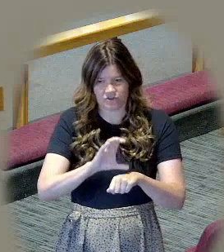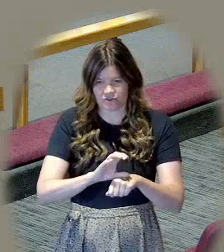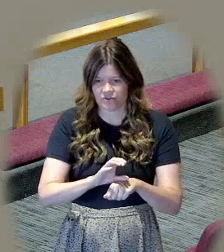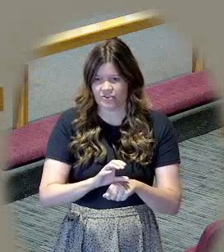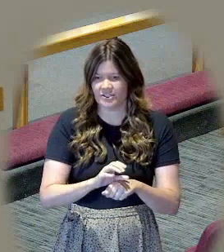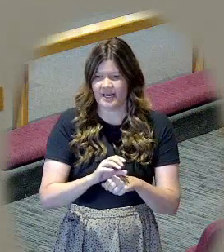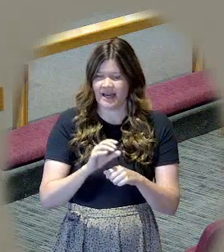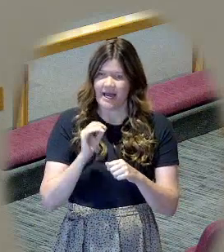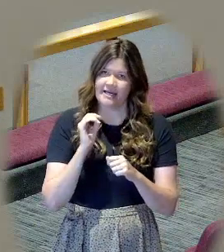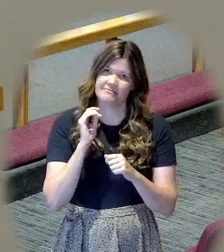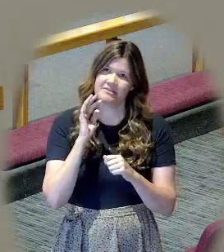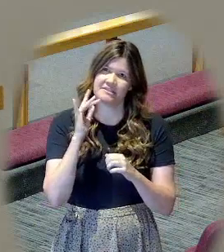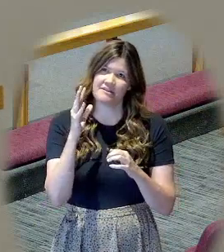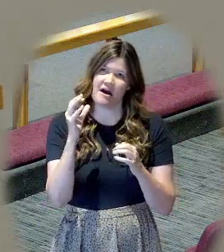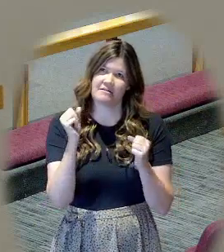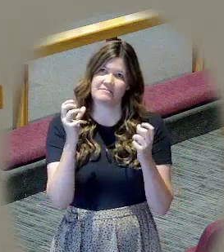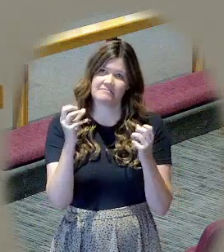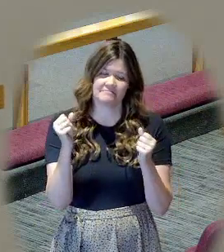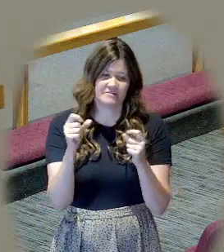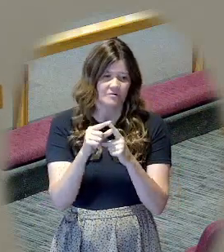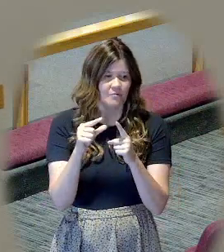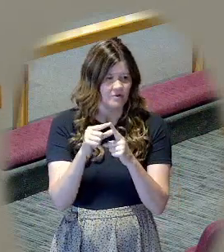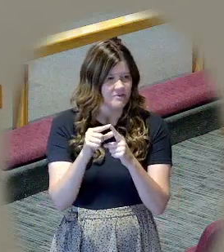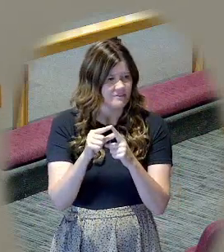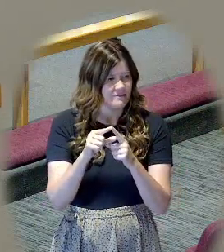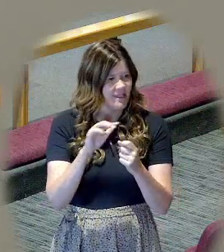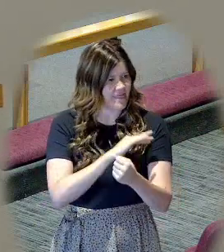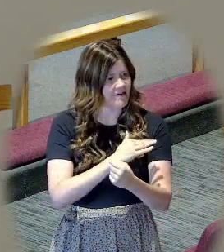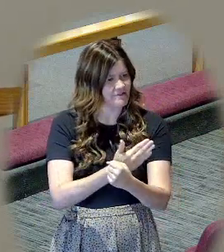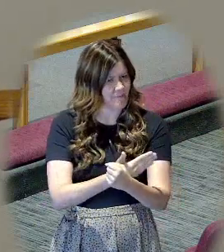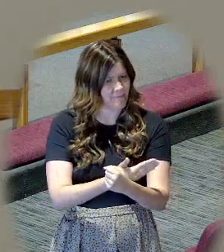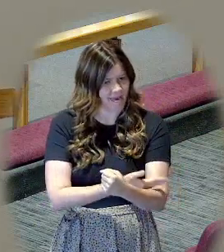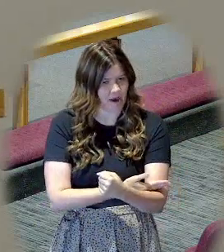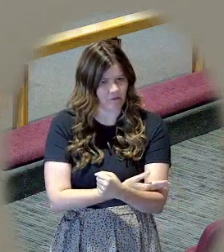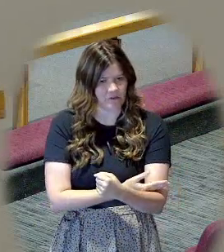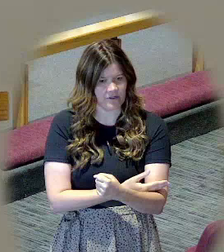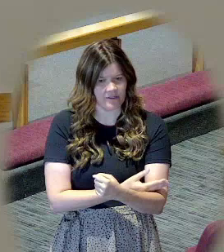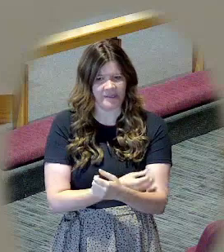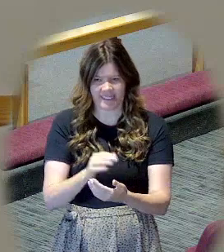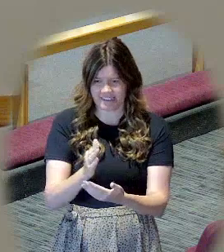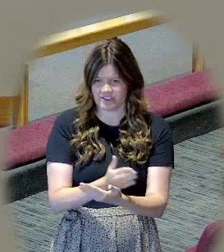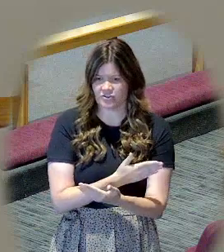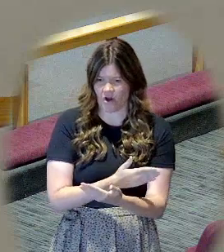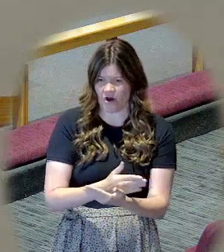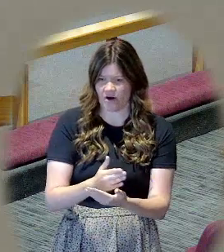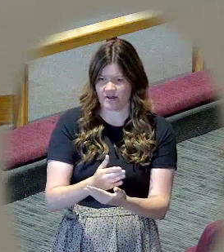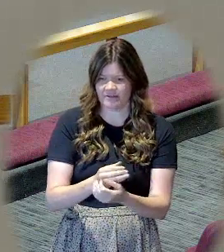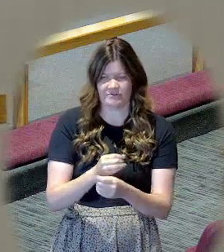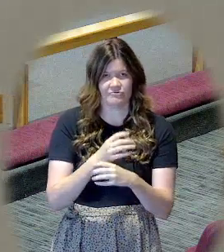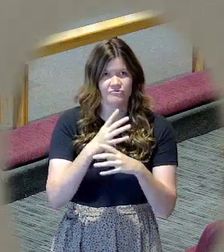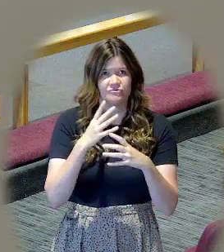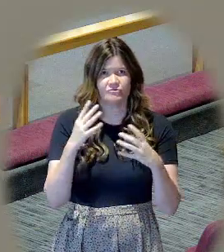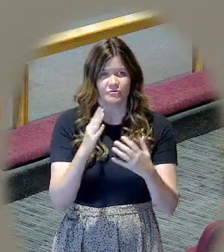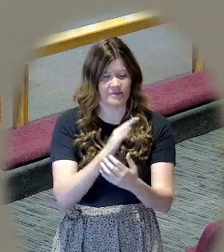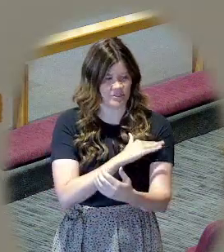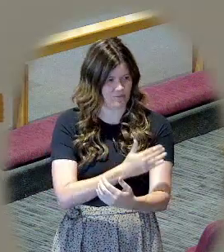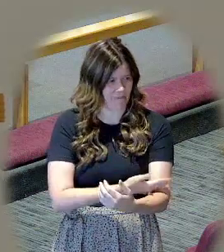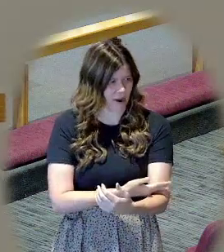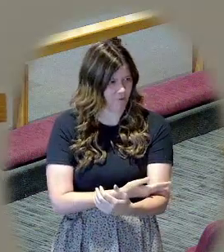liturgy throughout the ages, there is such power in song. Such power in